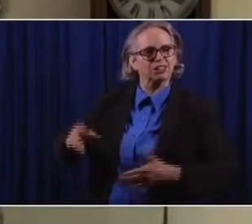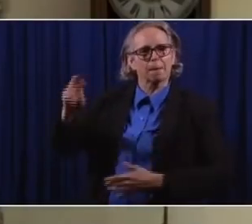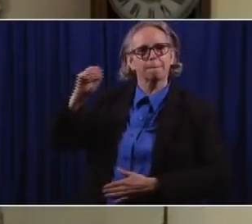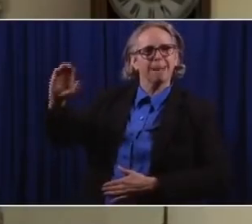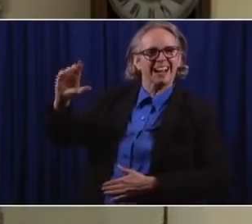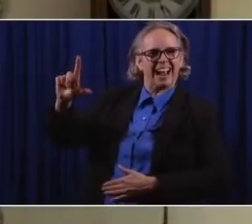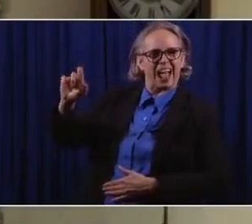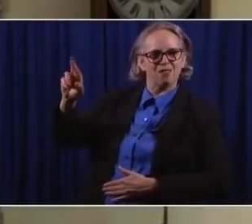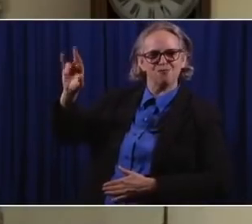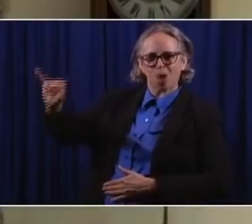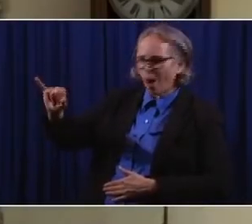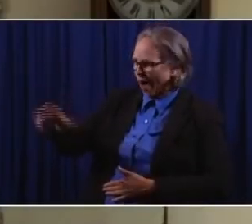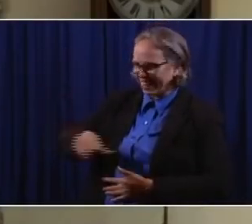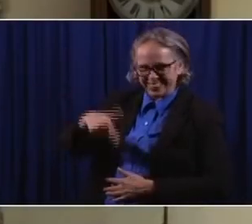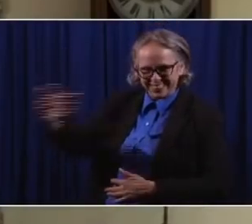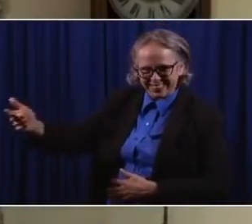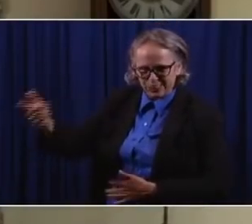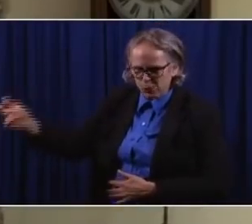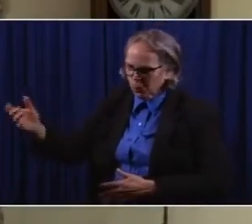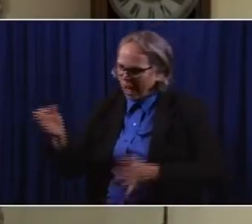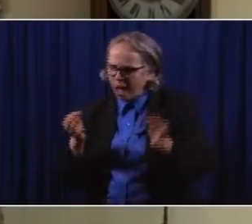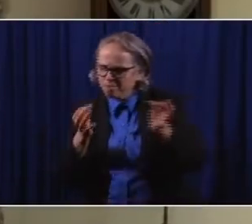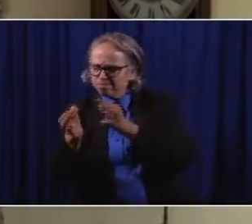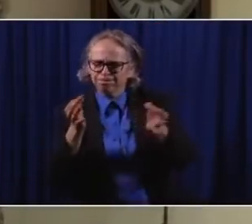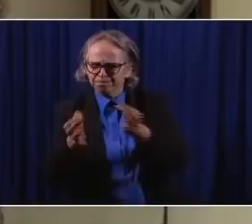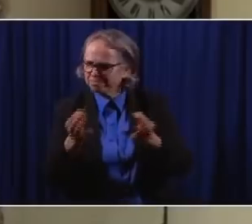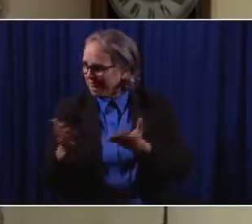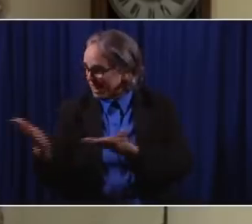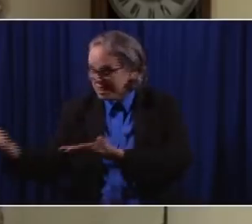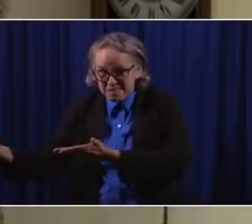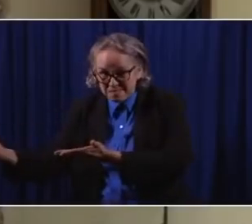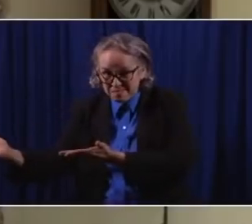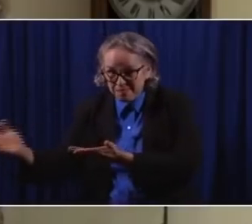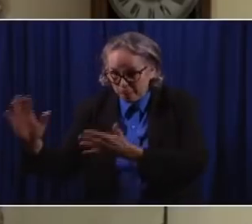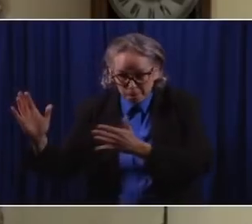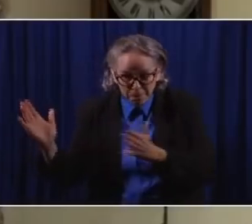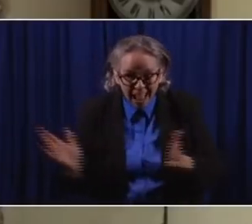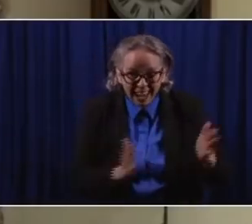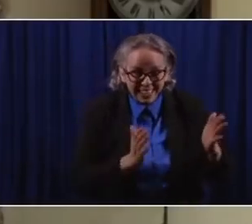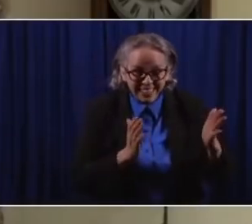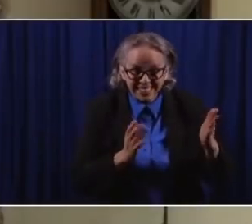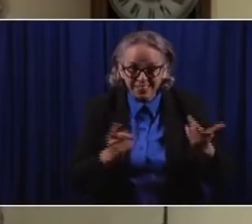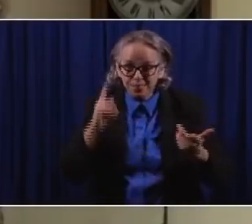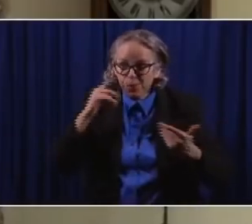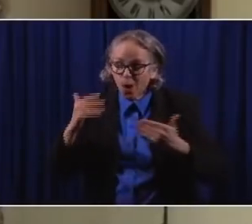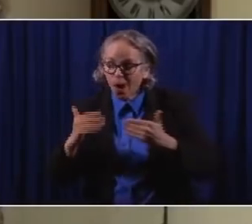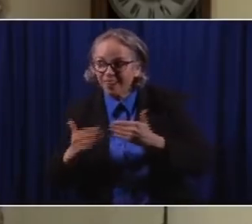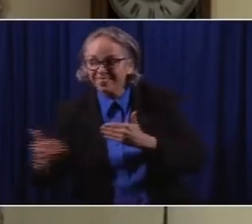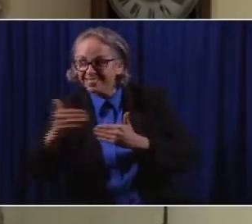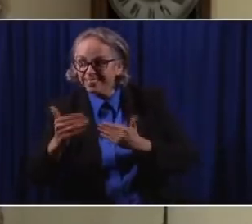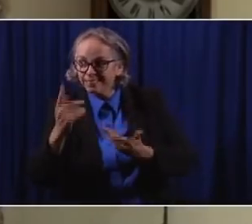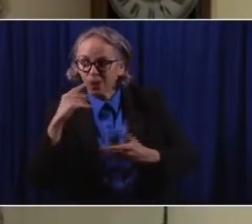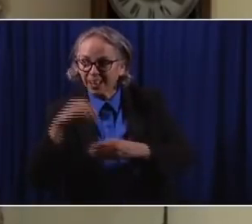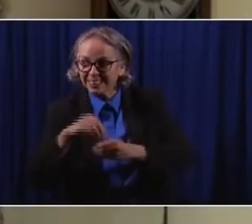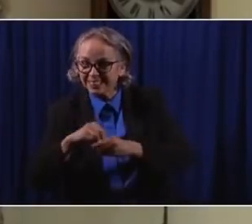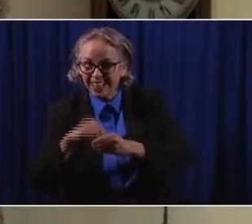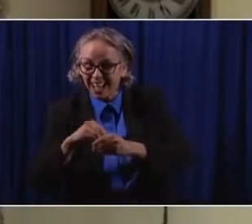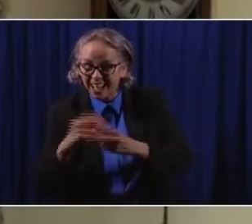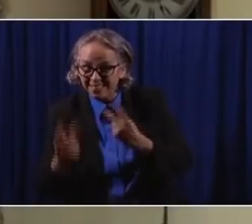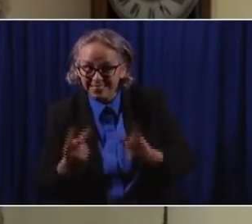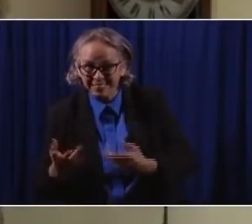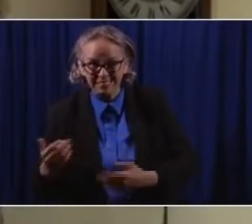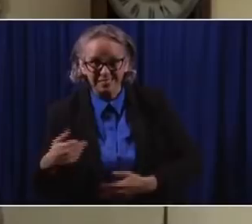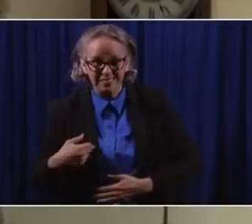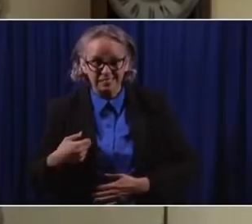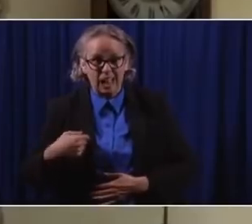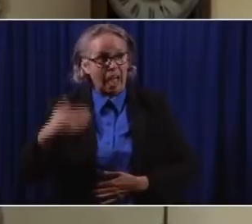can tell everyone what our plans are as we move forward. And I think it's good news. I think people will be